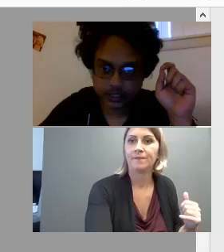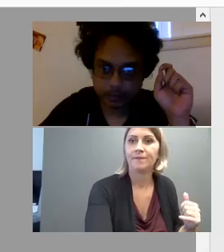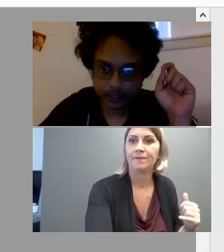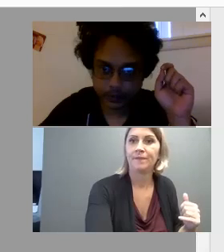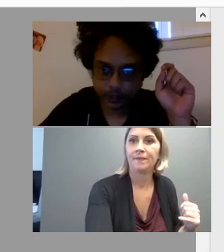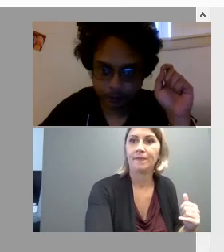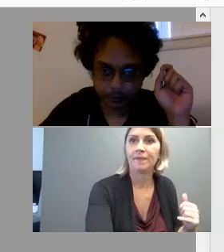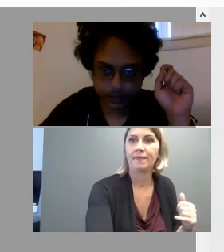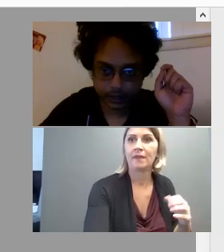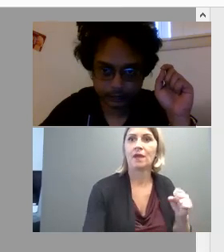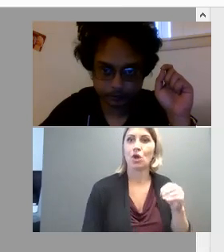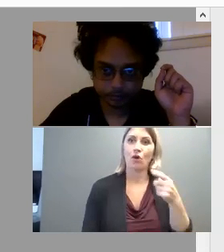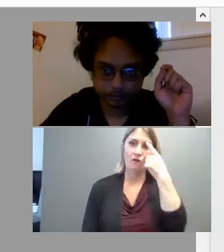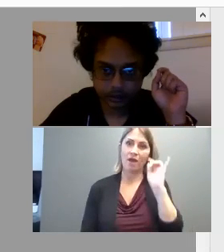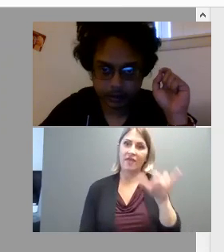Brazil, for this particular